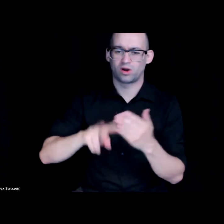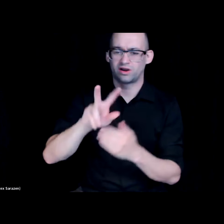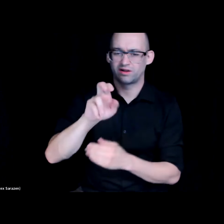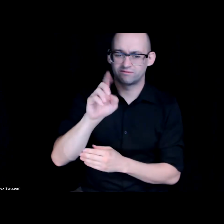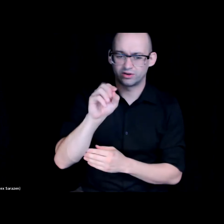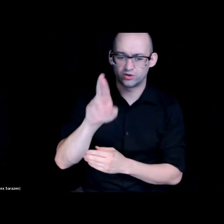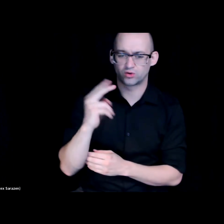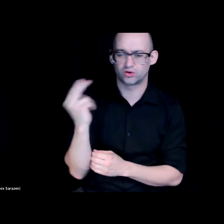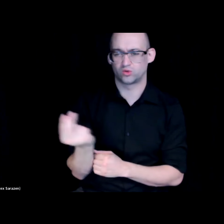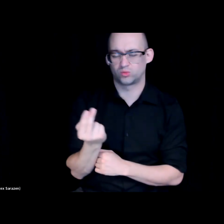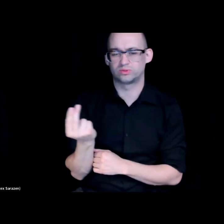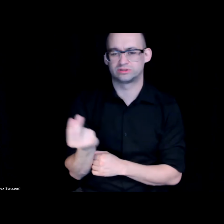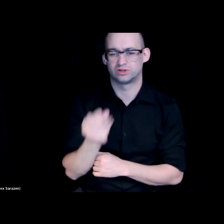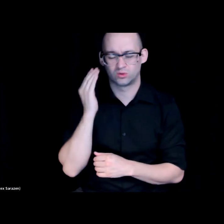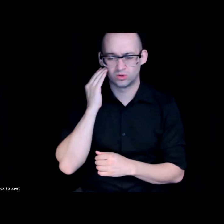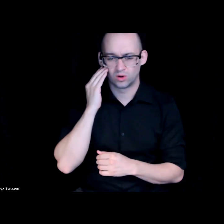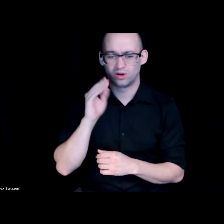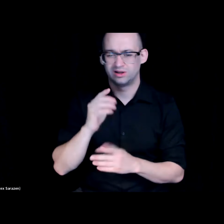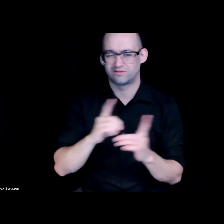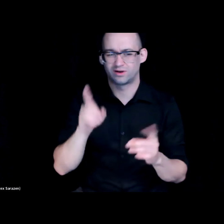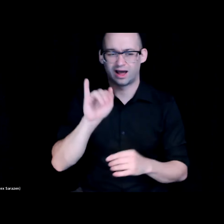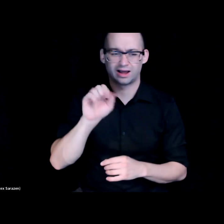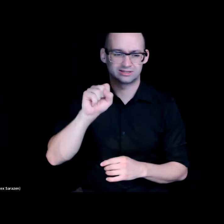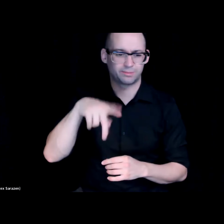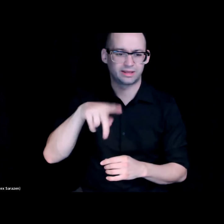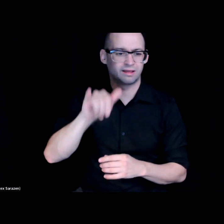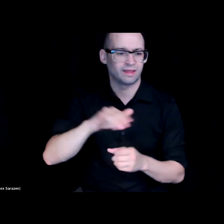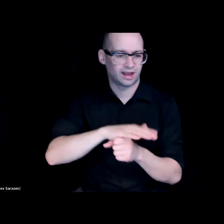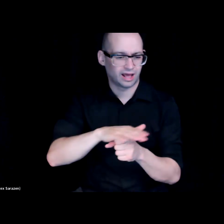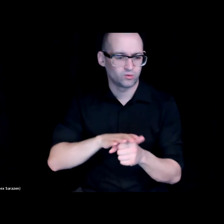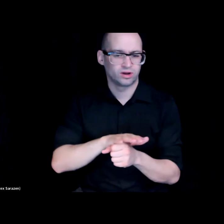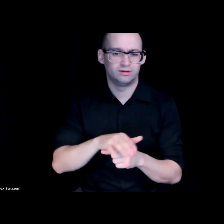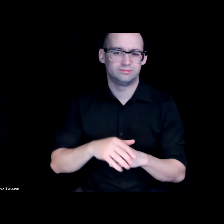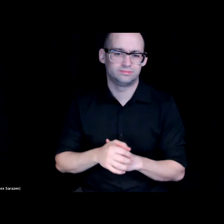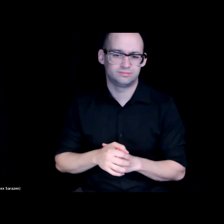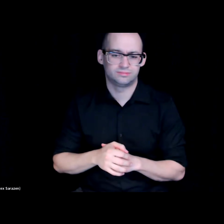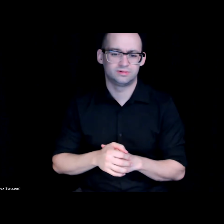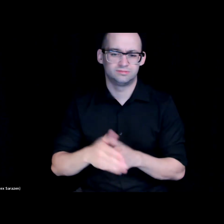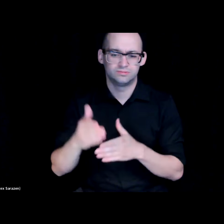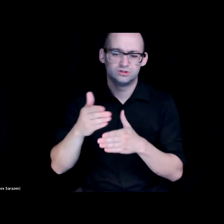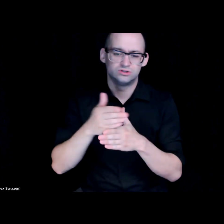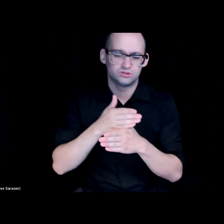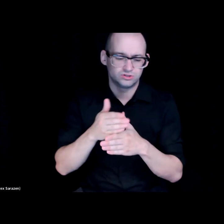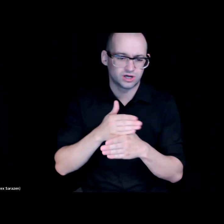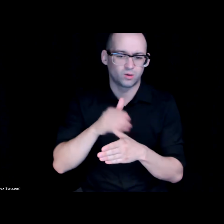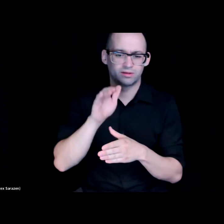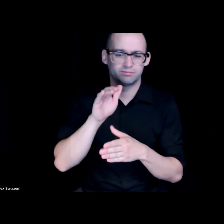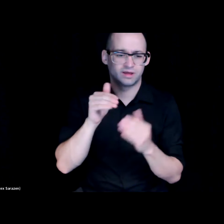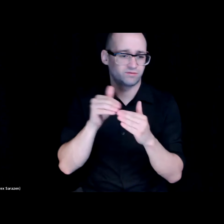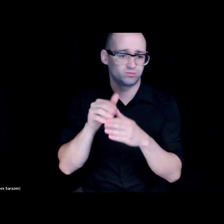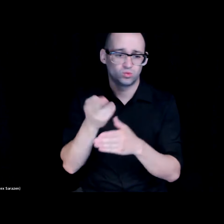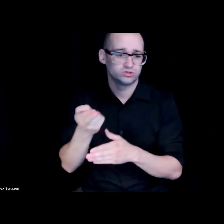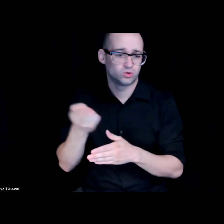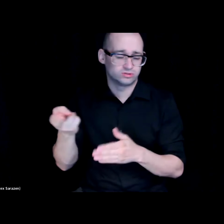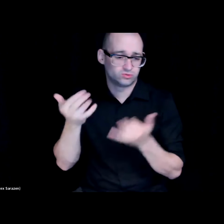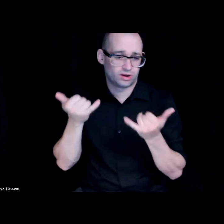used, different ISPs in the area, sharing even resources. Right